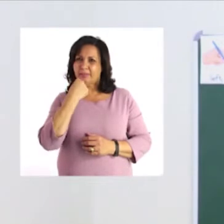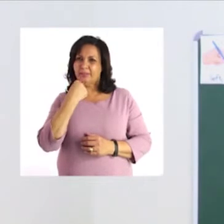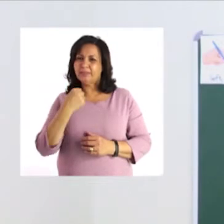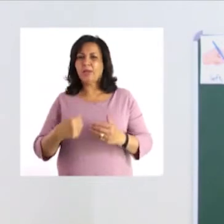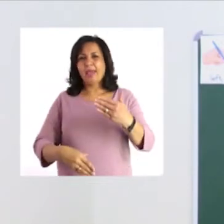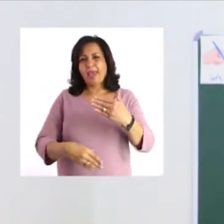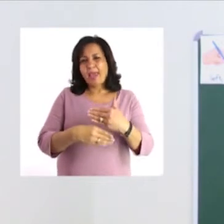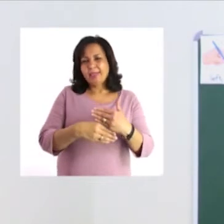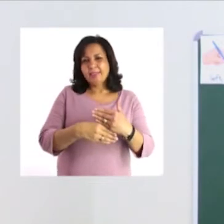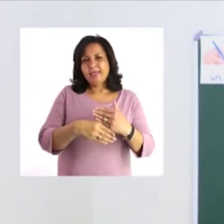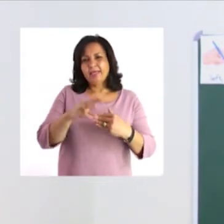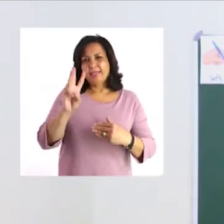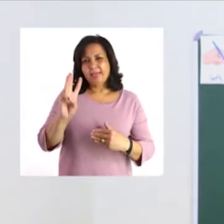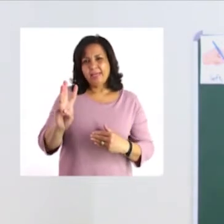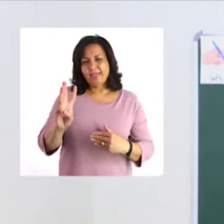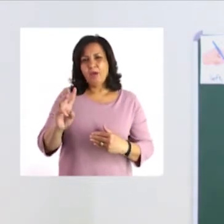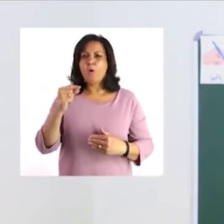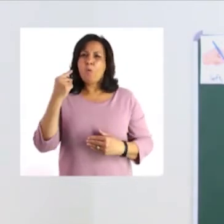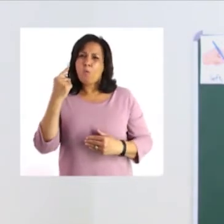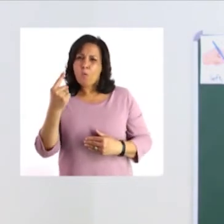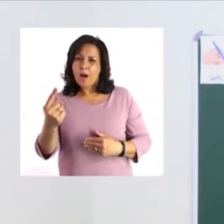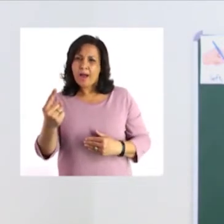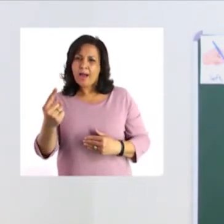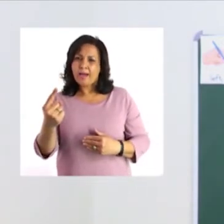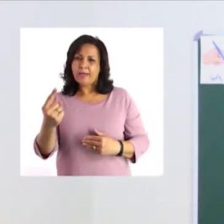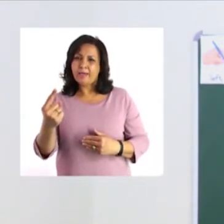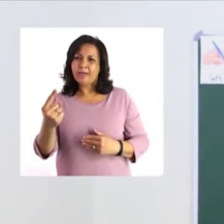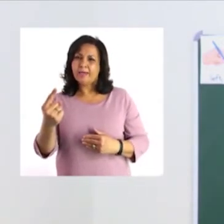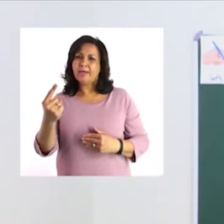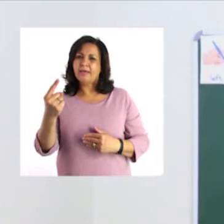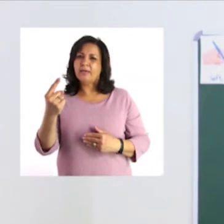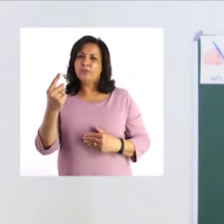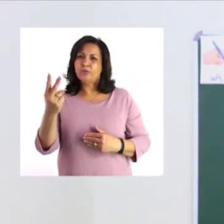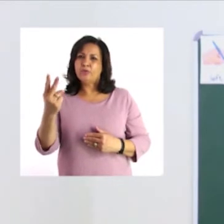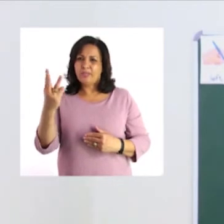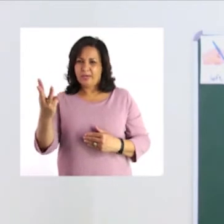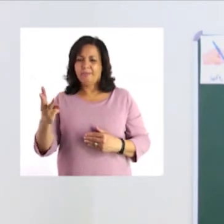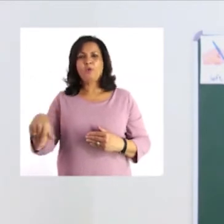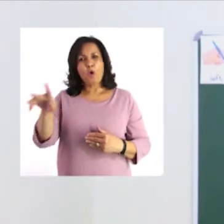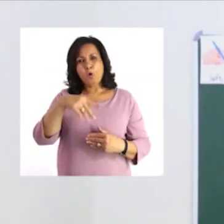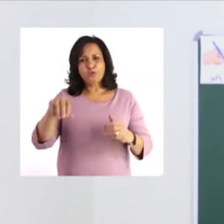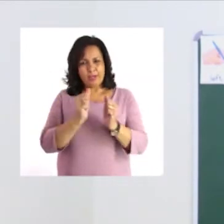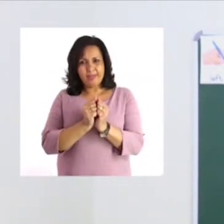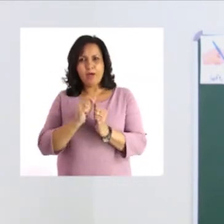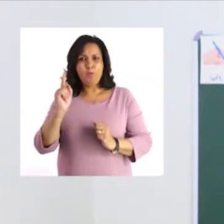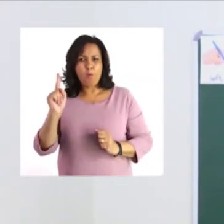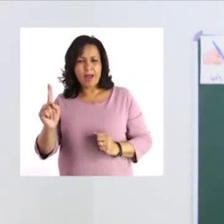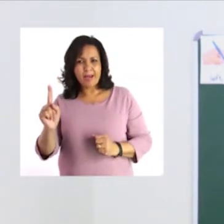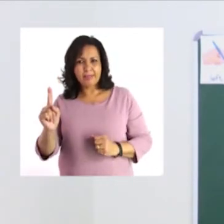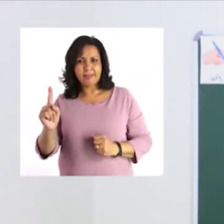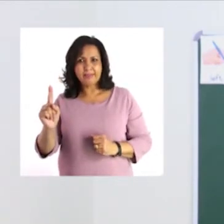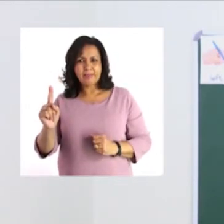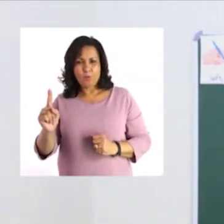plus 3 apples. Let's see. Let's count them all together. 1, let's